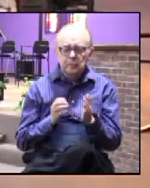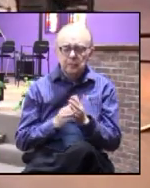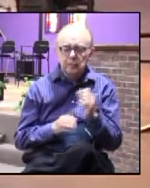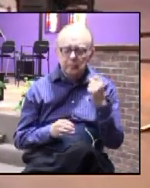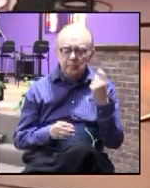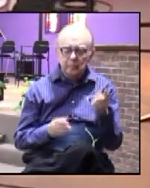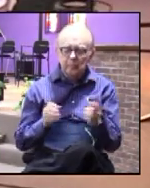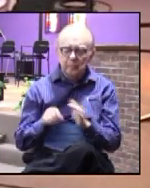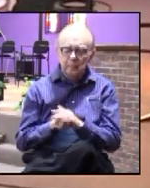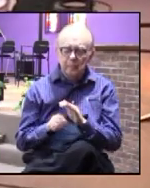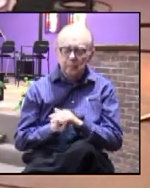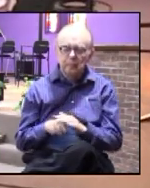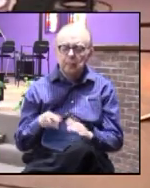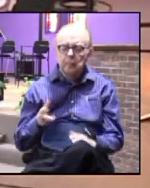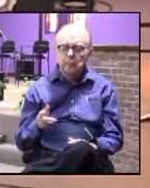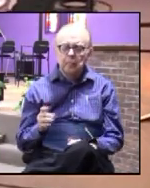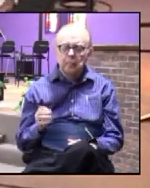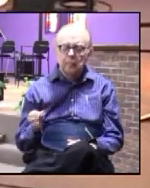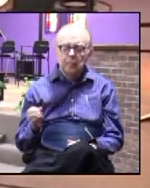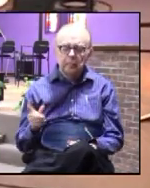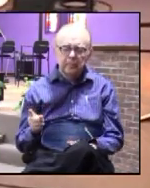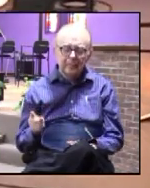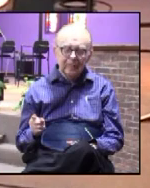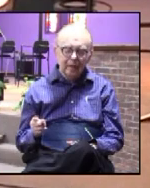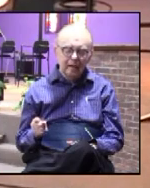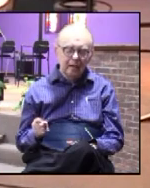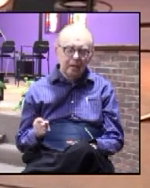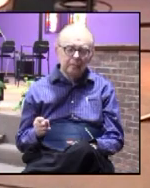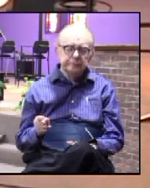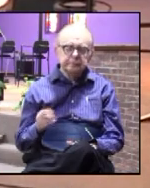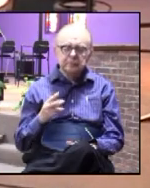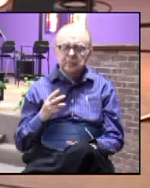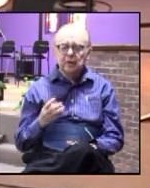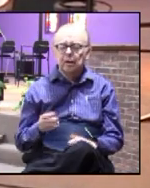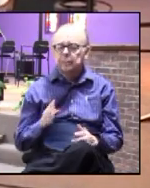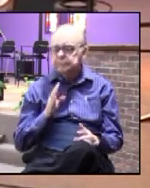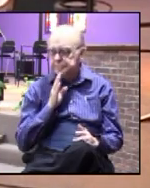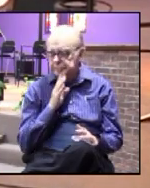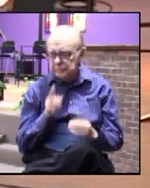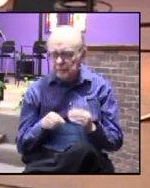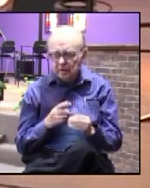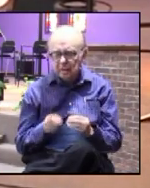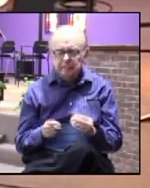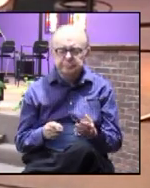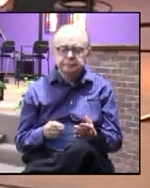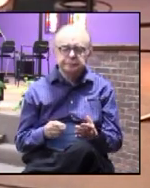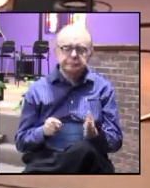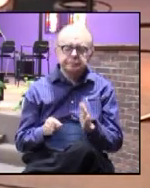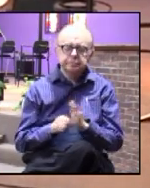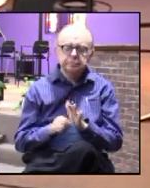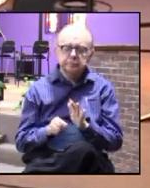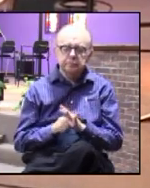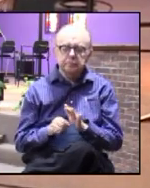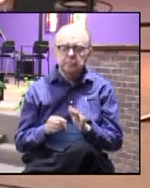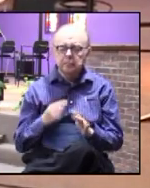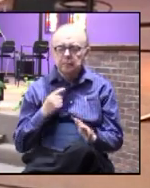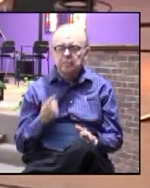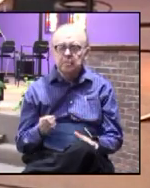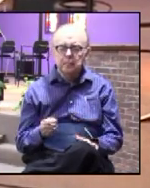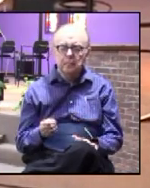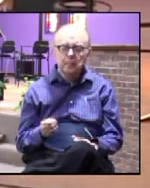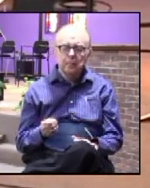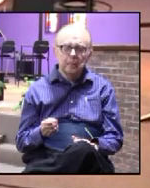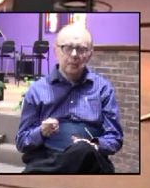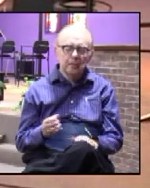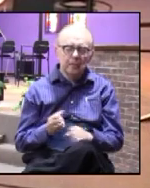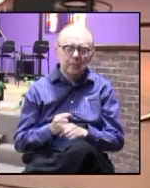verse 28 through 30, it says the yoke, when you talk about in these verses, he says, you know, listen, if